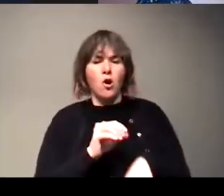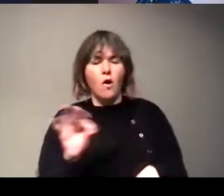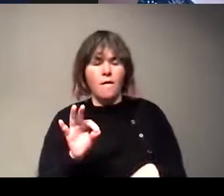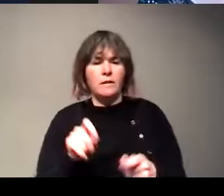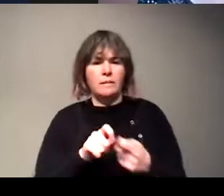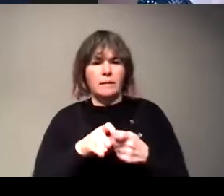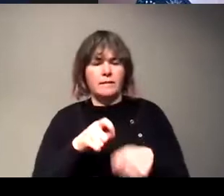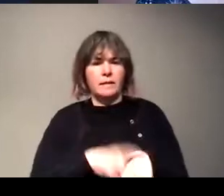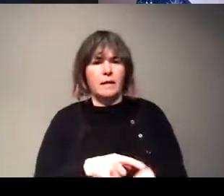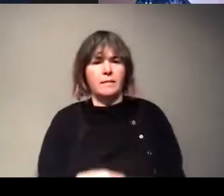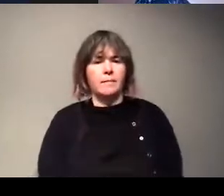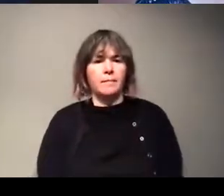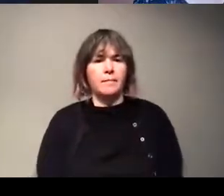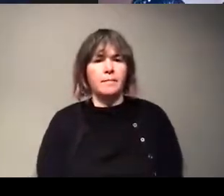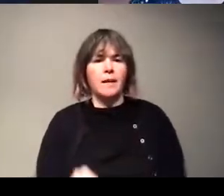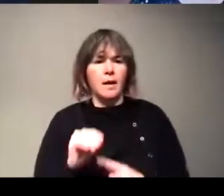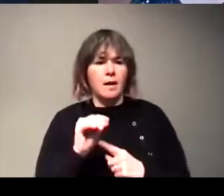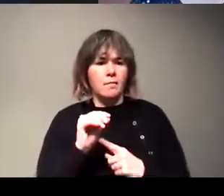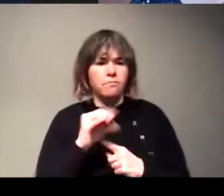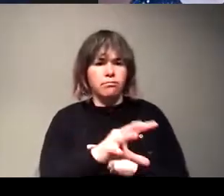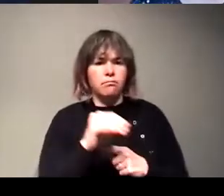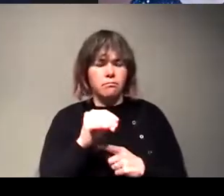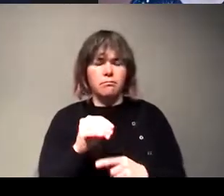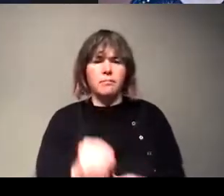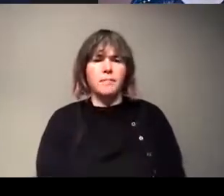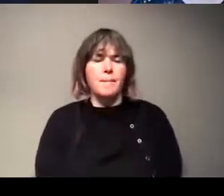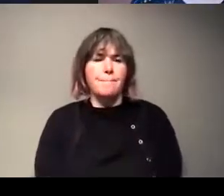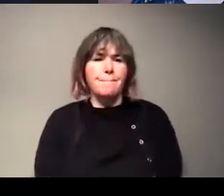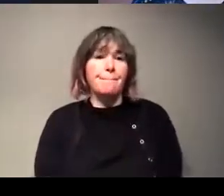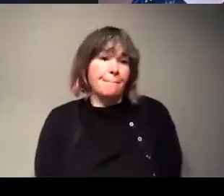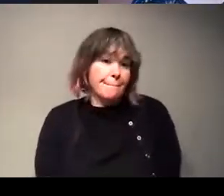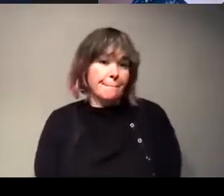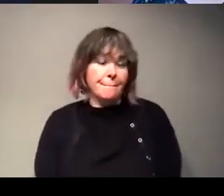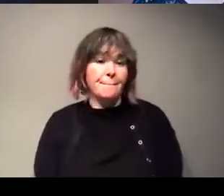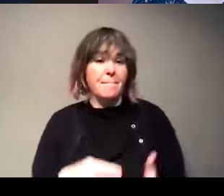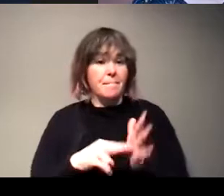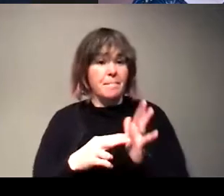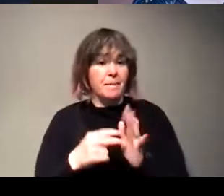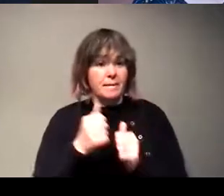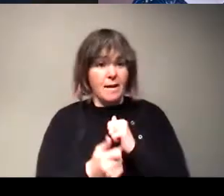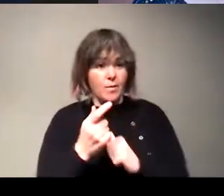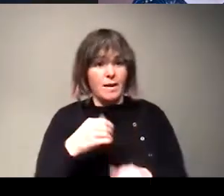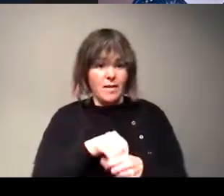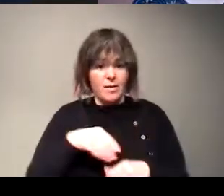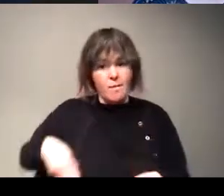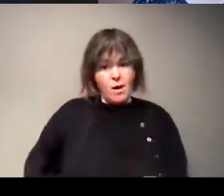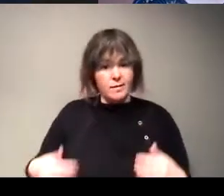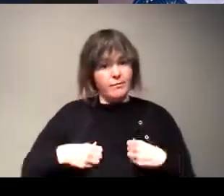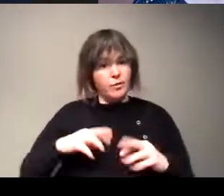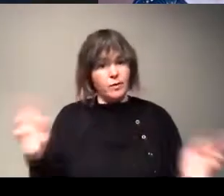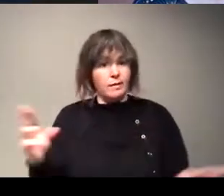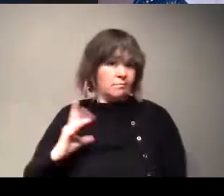so that you have like a burst. But yeah, this implies that everybody's got particle accelerators in their pockets, which is